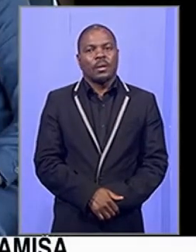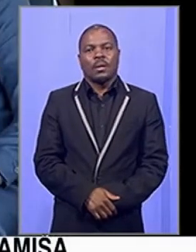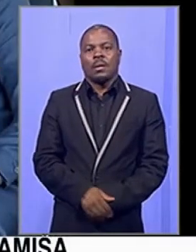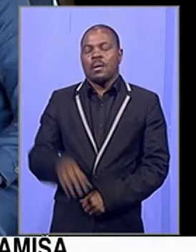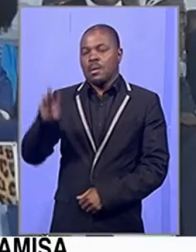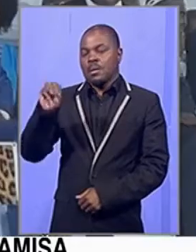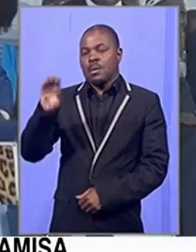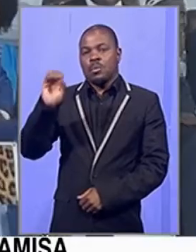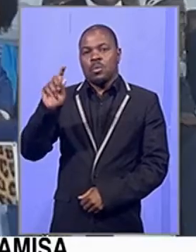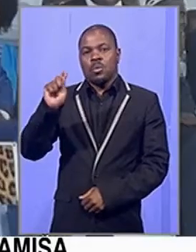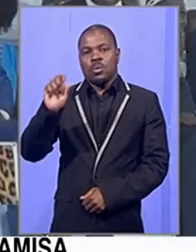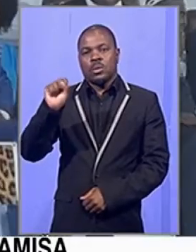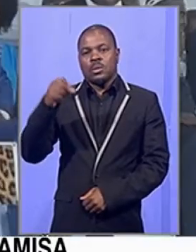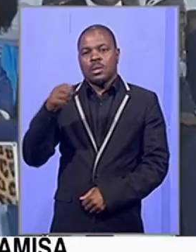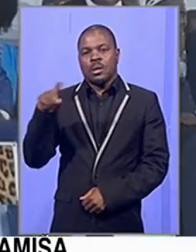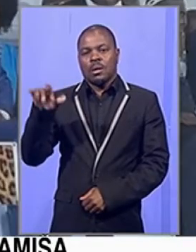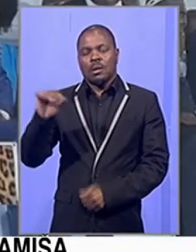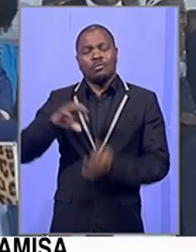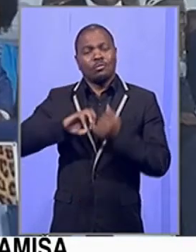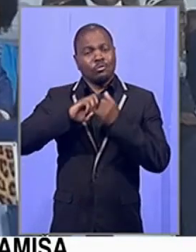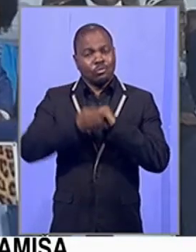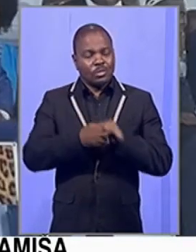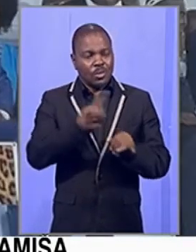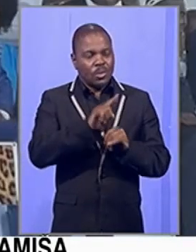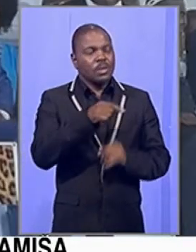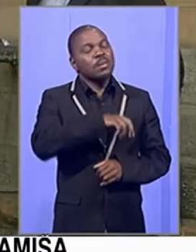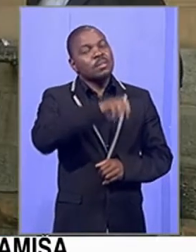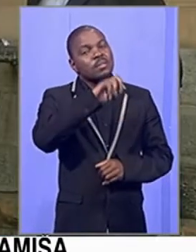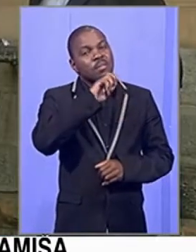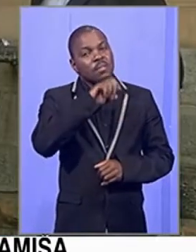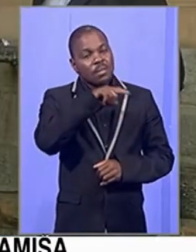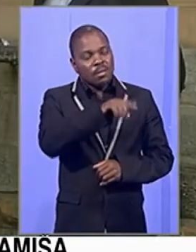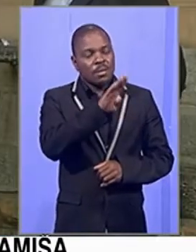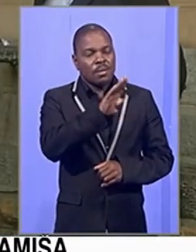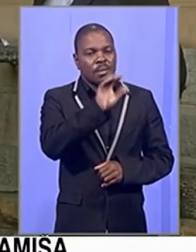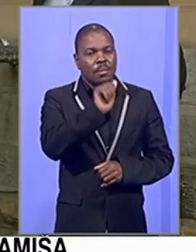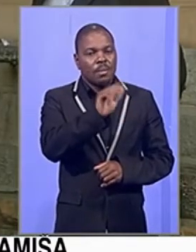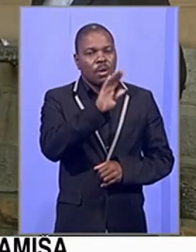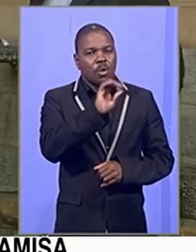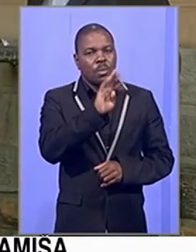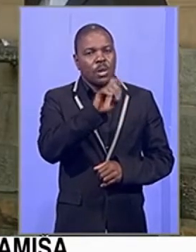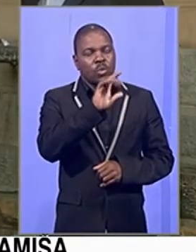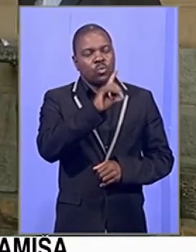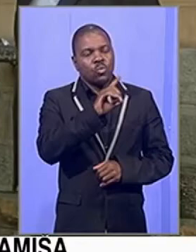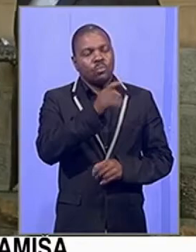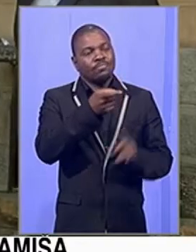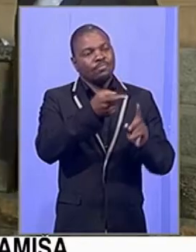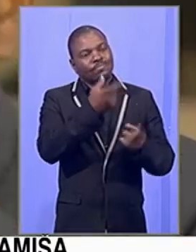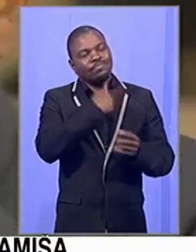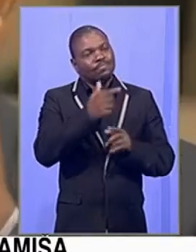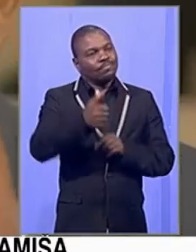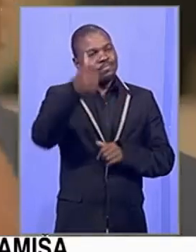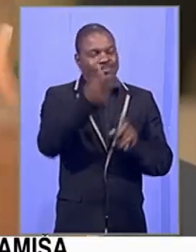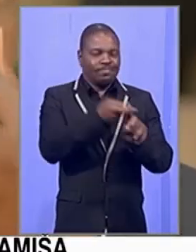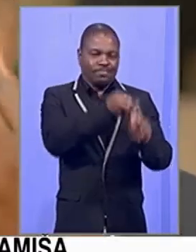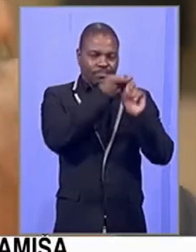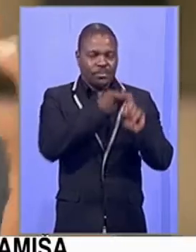Maiteko a ngaka Mathole Motshekga a go thibela go hlomamišwa ga kgoši ya Balobedu a foloditše.